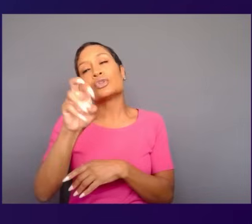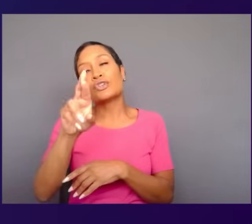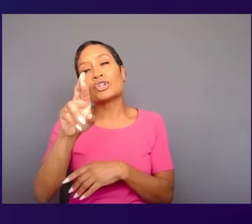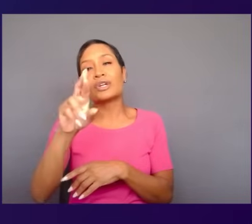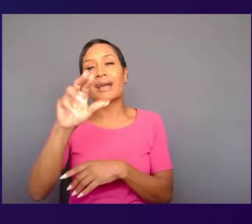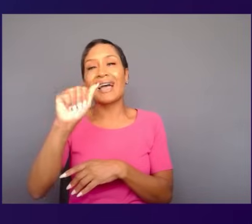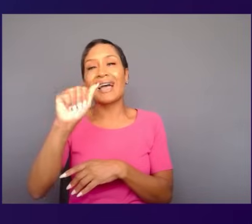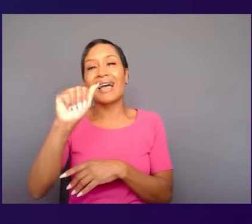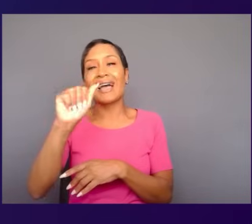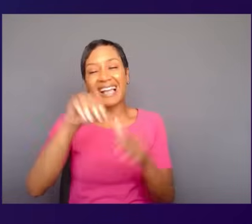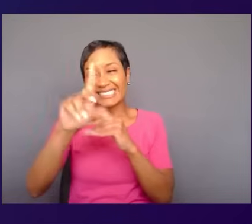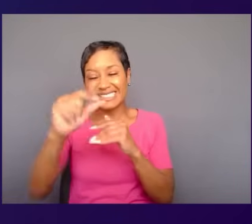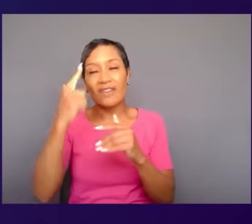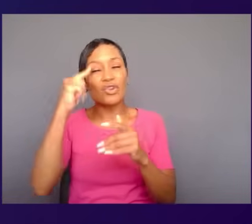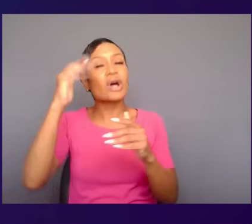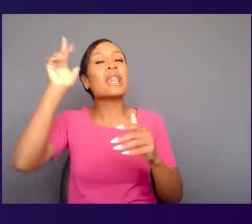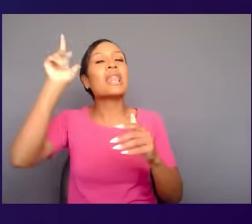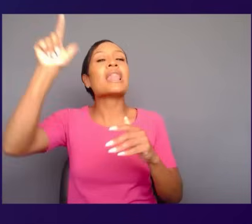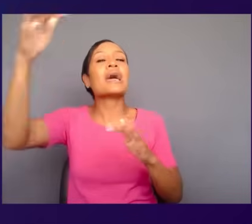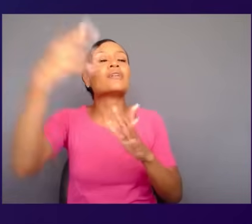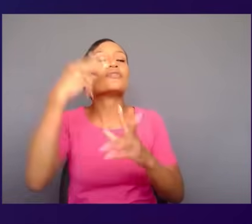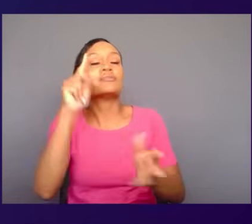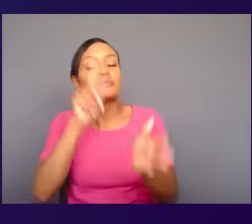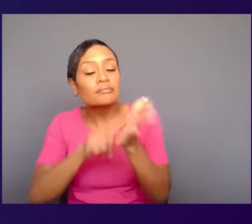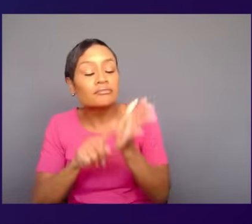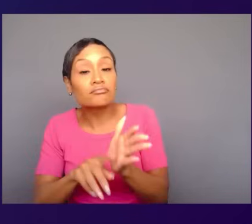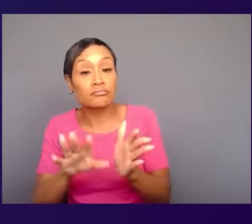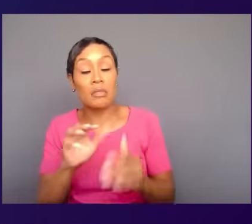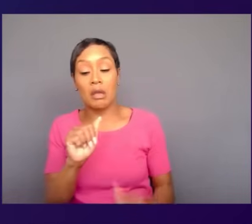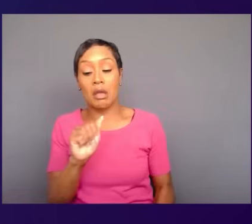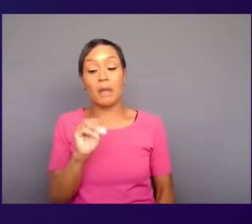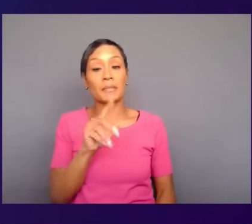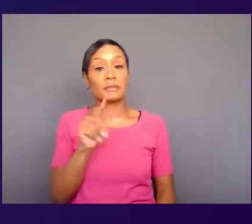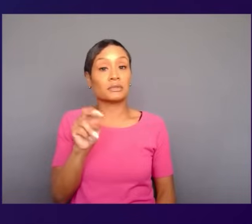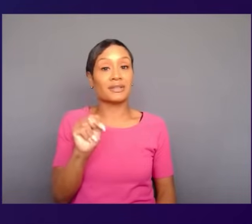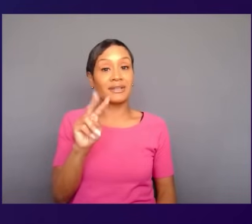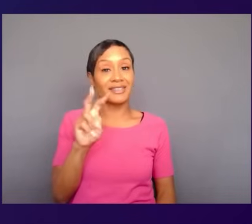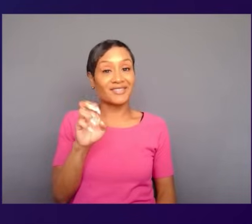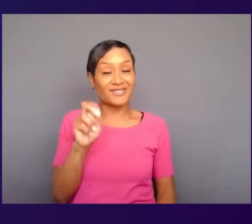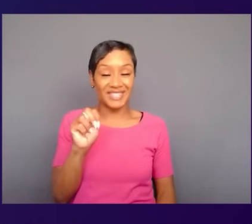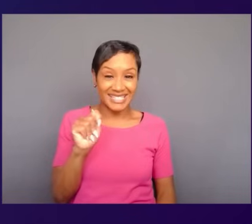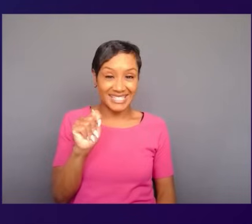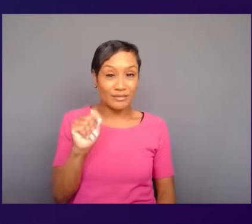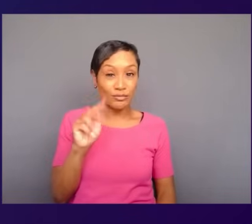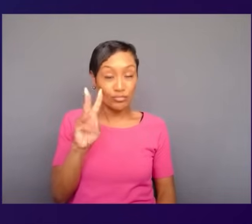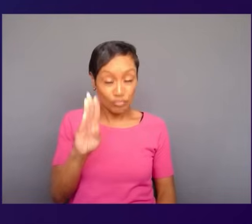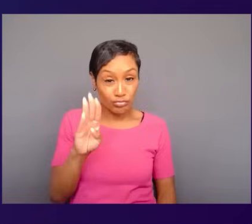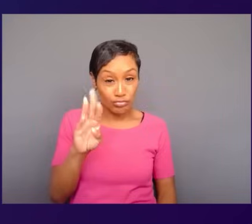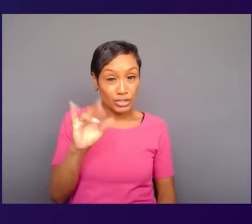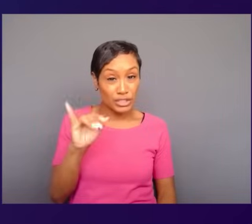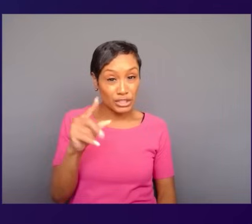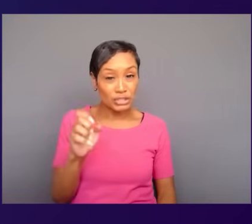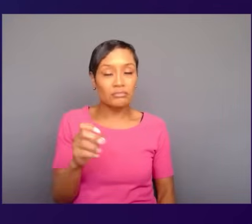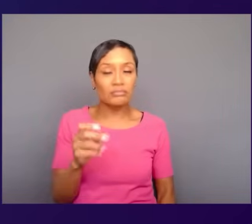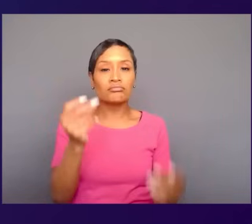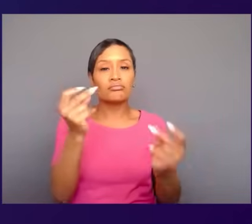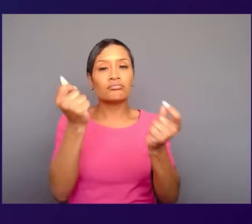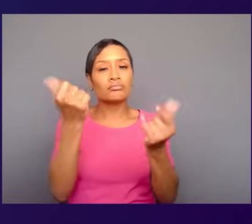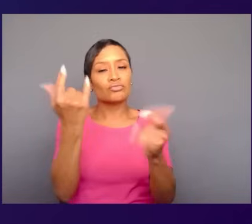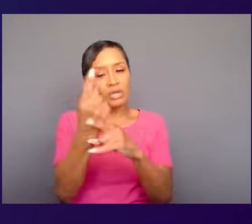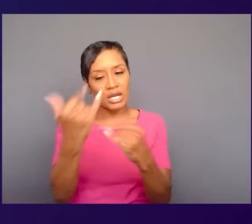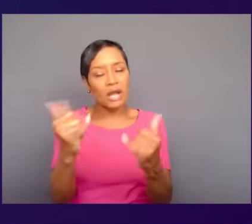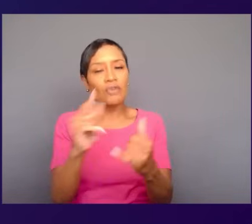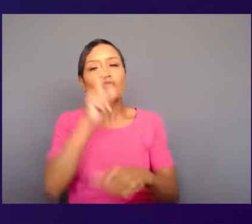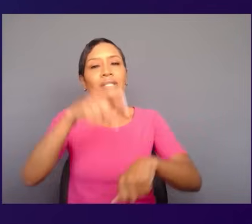for later inspection, with Amazon Event Bridge, you can act on that data in real time. You can do that with